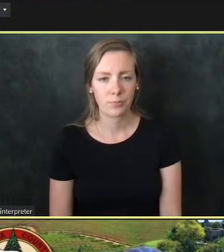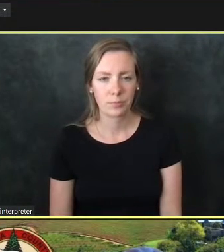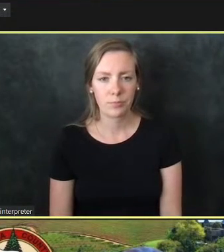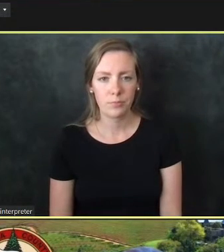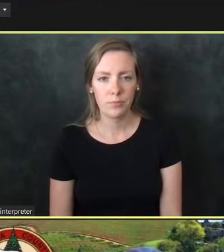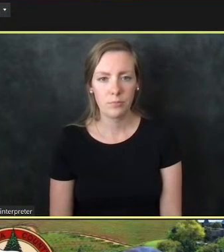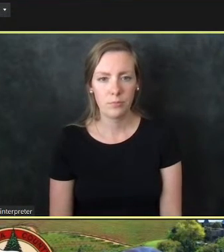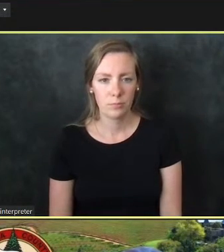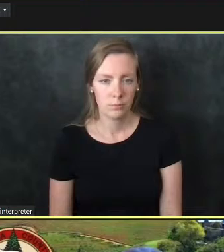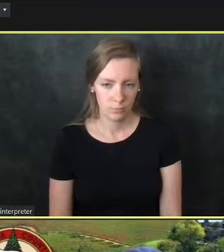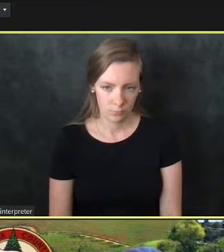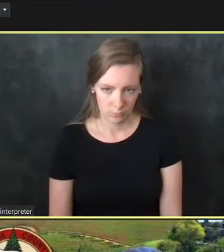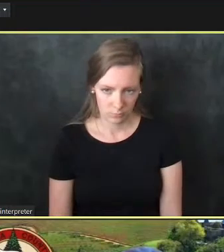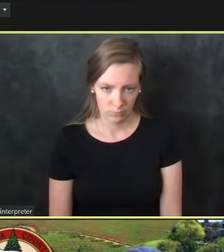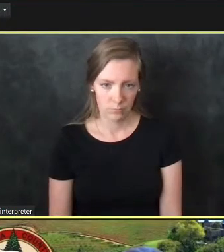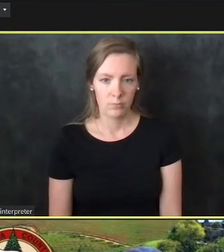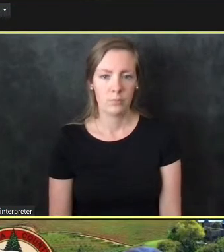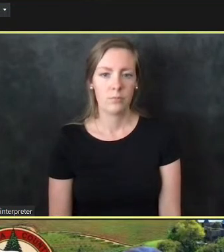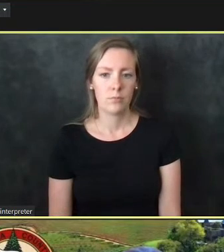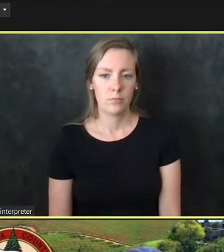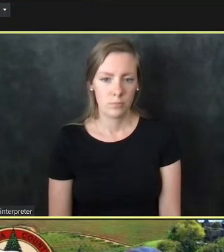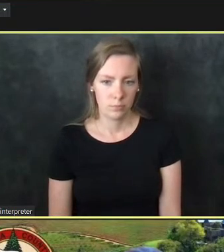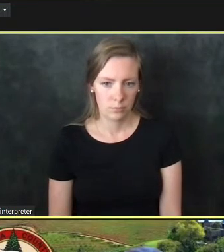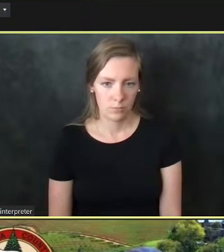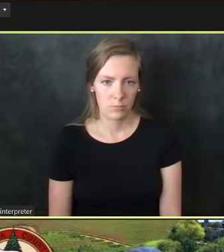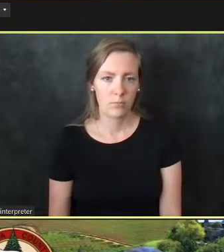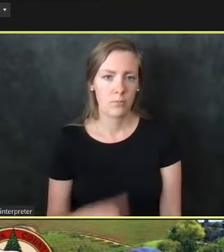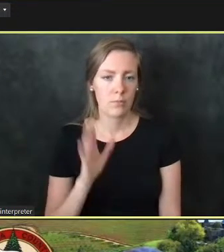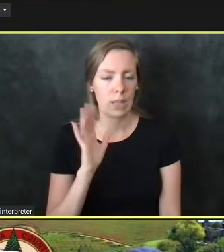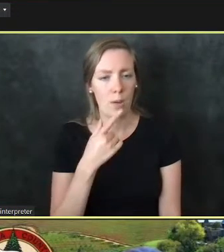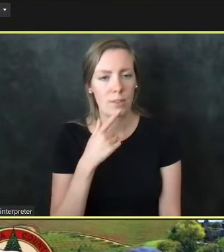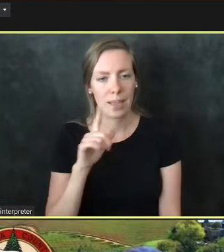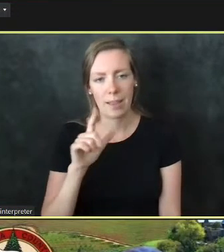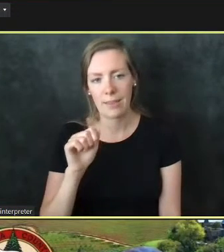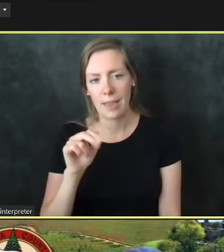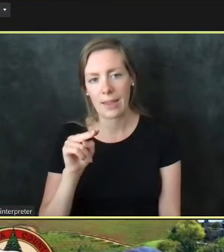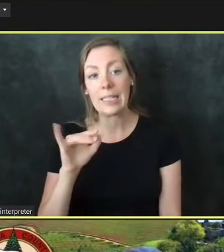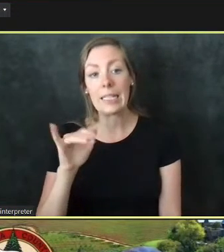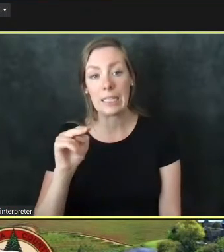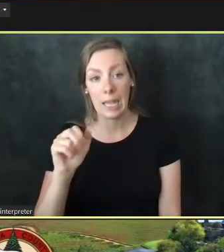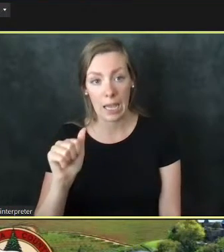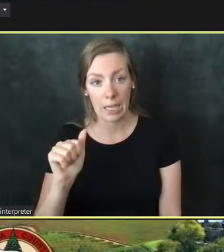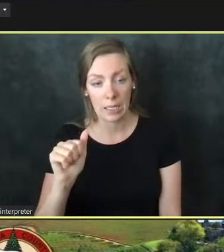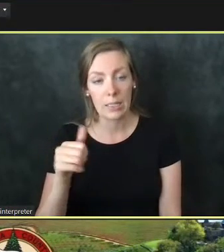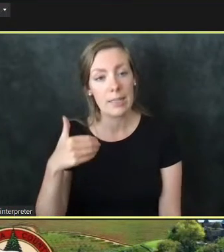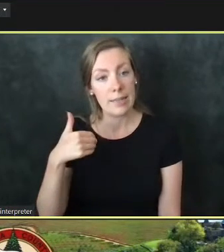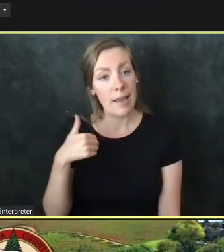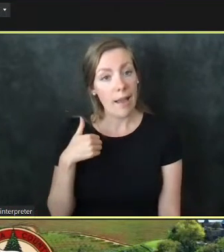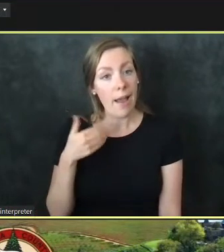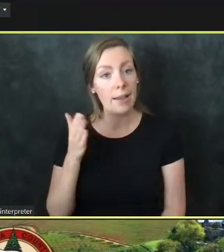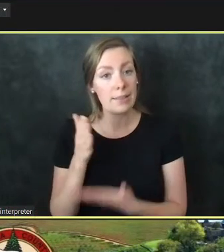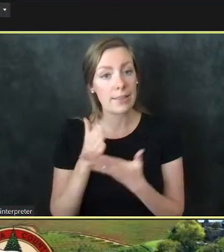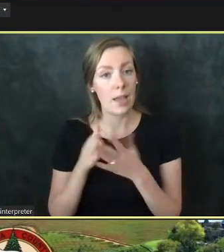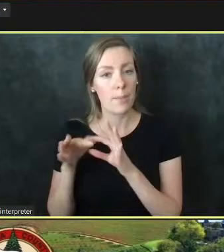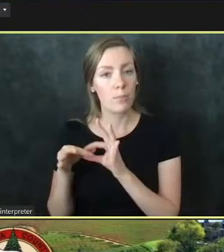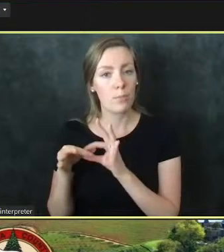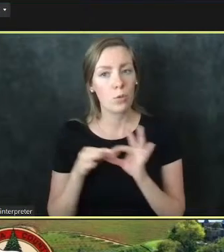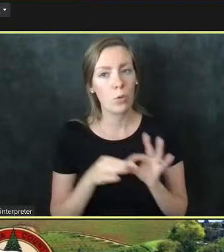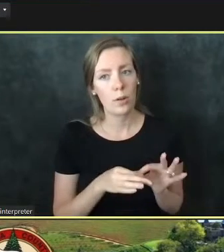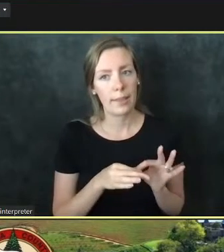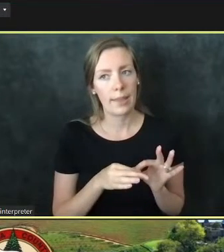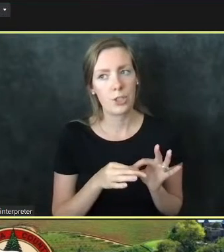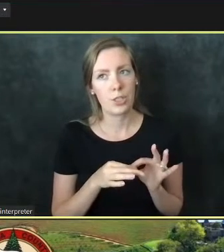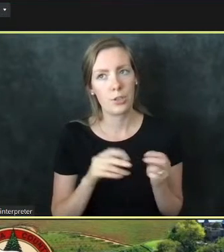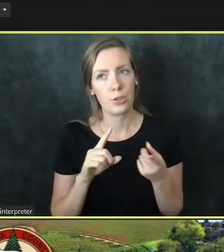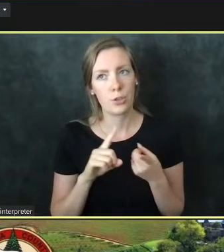say, La Pero Nina, yo, um, some correlated tiene has